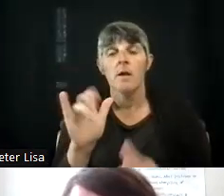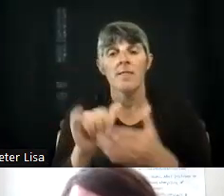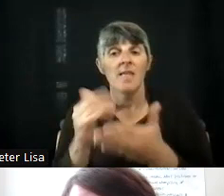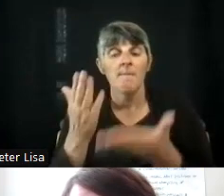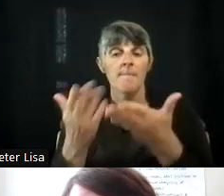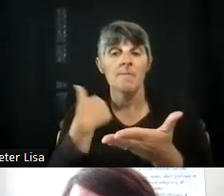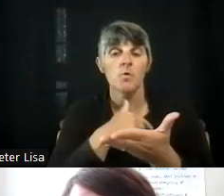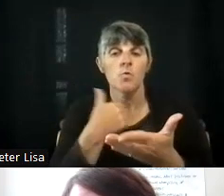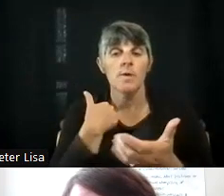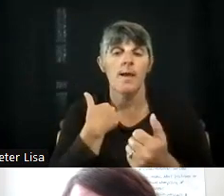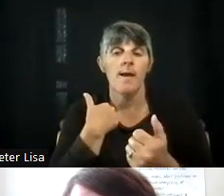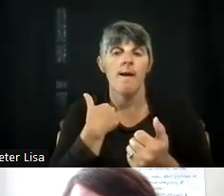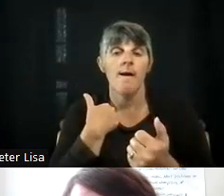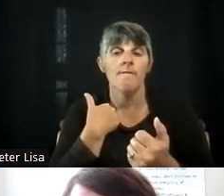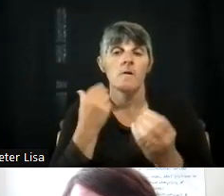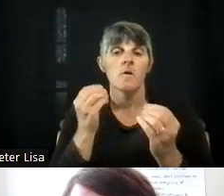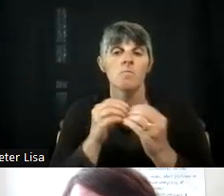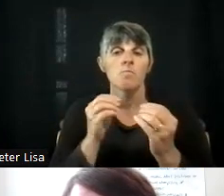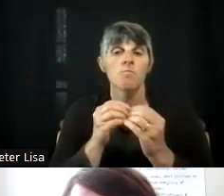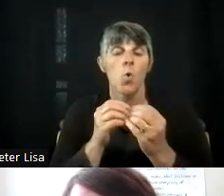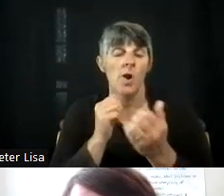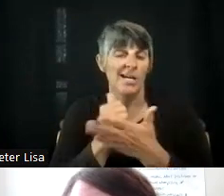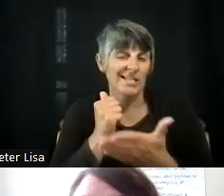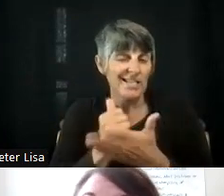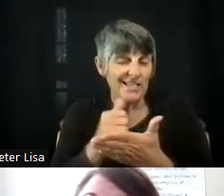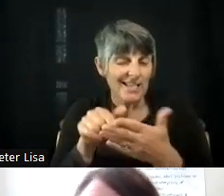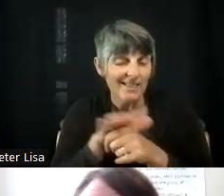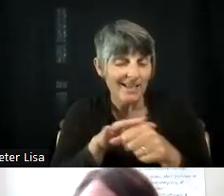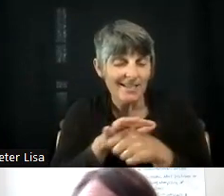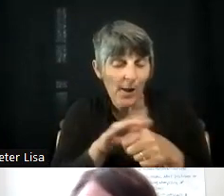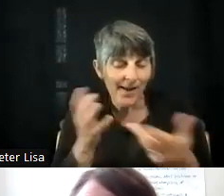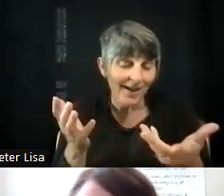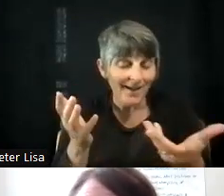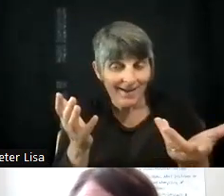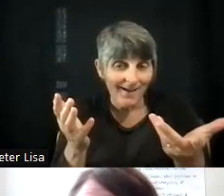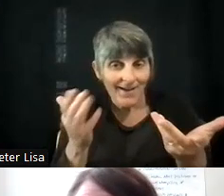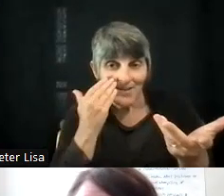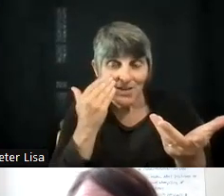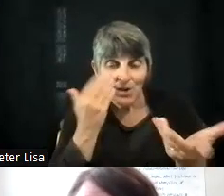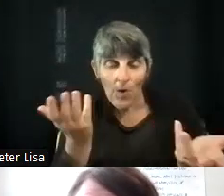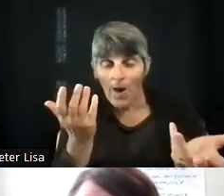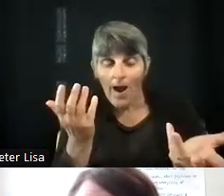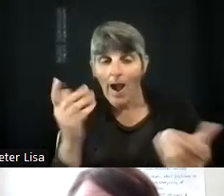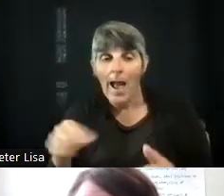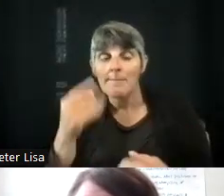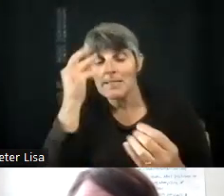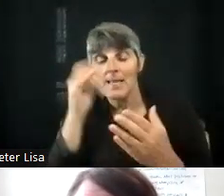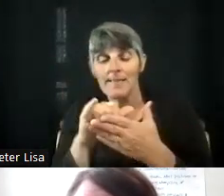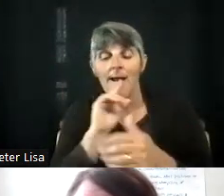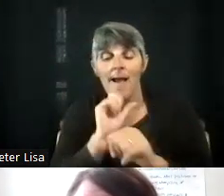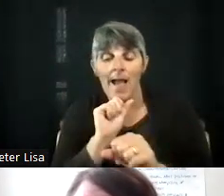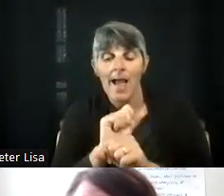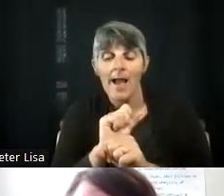we have more assistance in this area. Like, you know, I'm thinking that actually